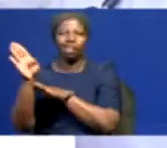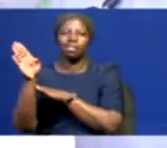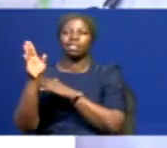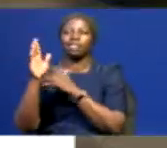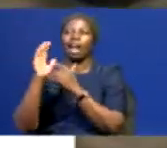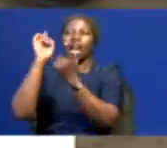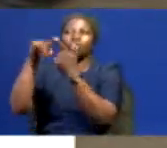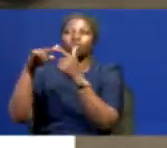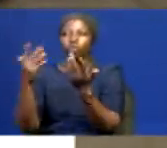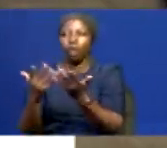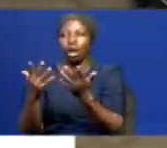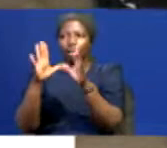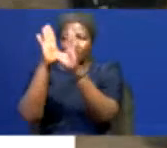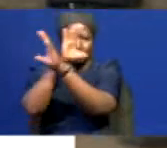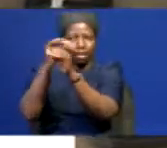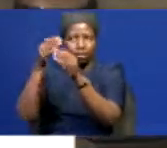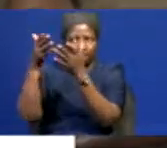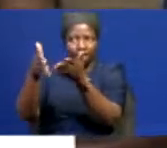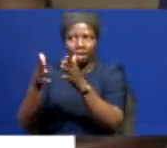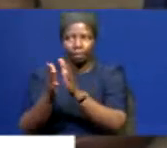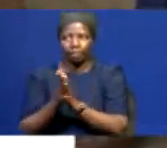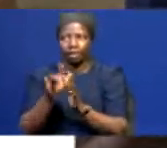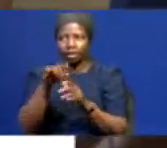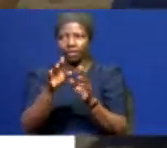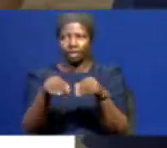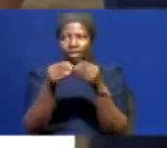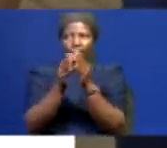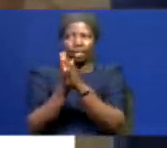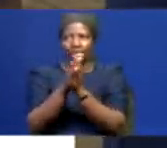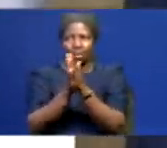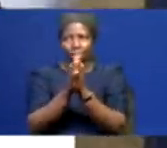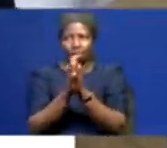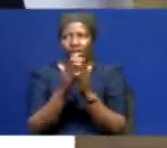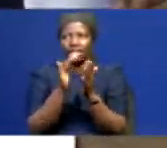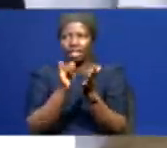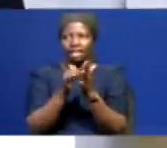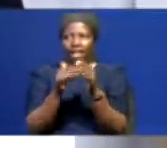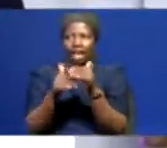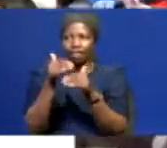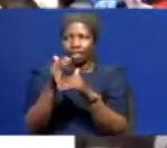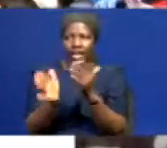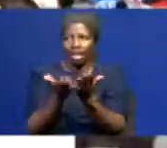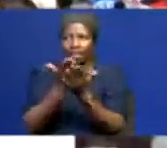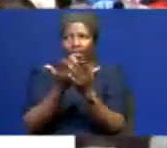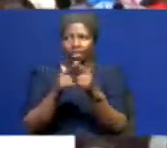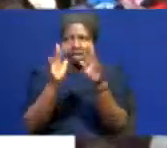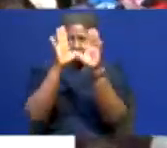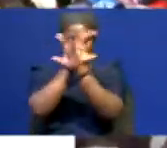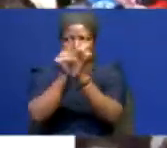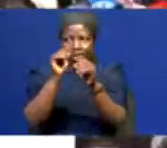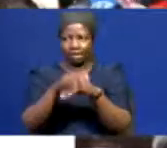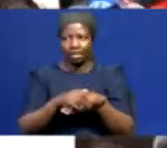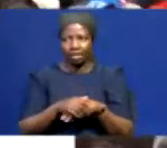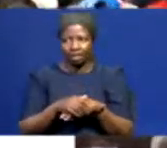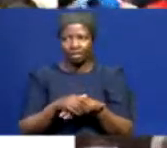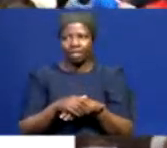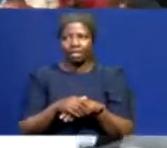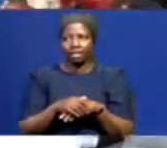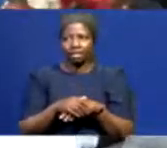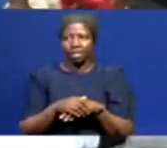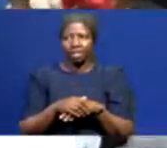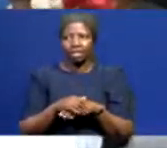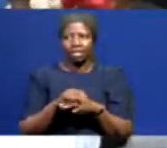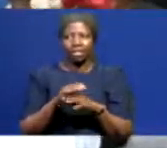president alikuwa. Waithira narrates that after reaching near the president, the crowd that was cheering the president shouted to him to help a sick